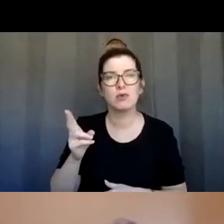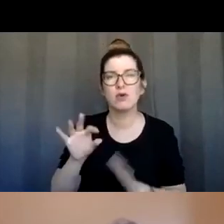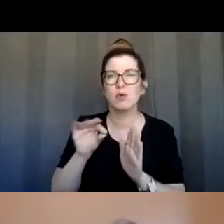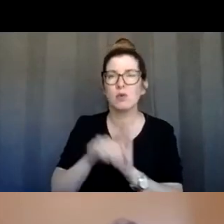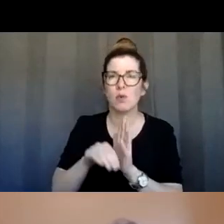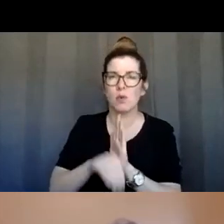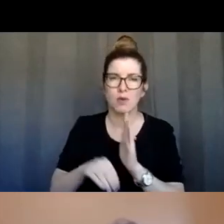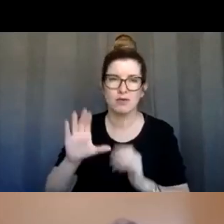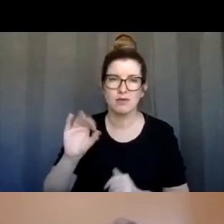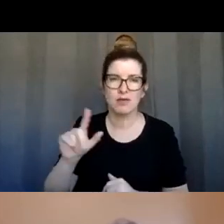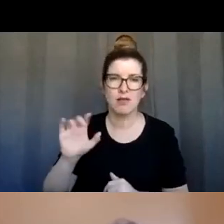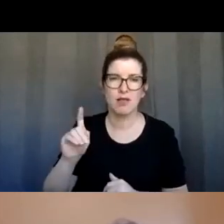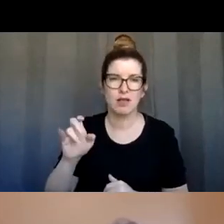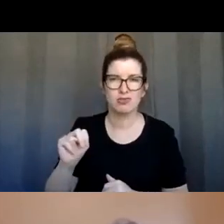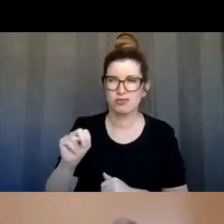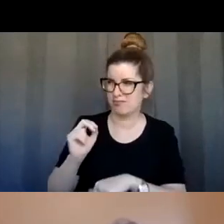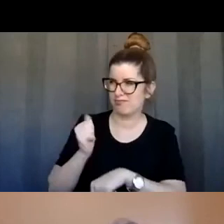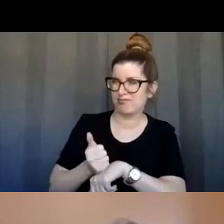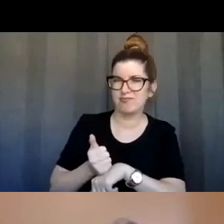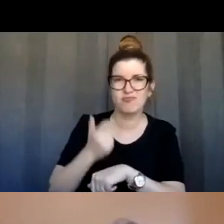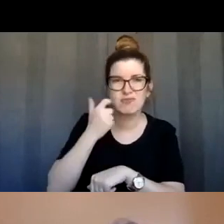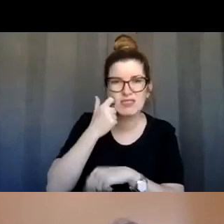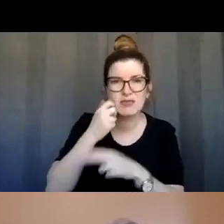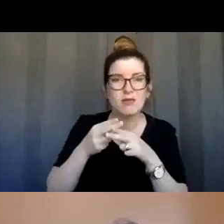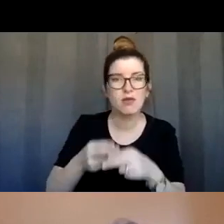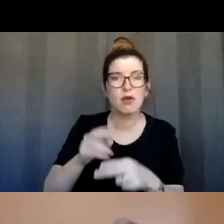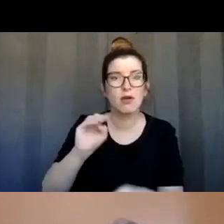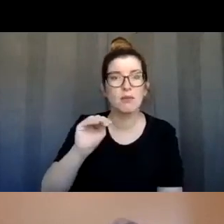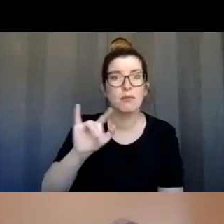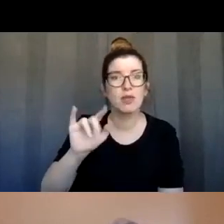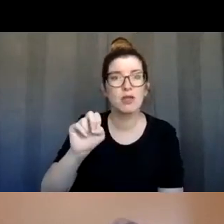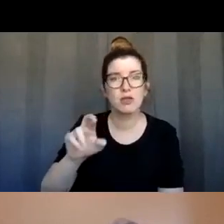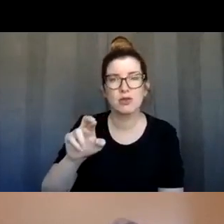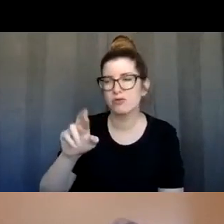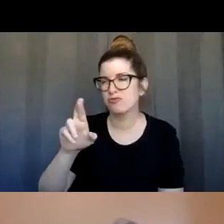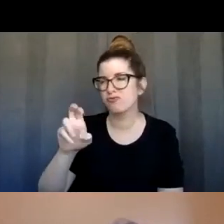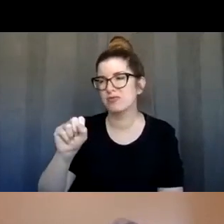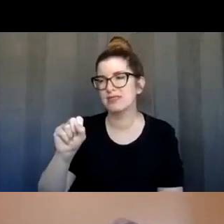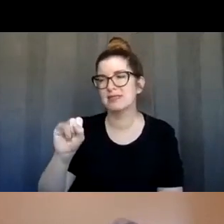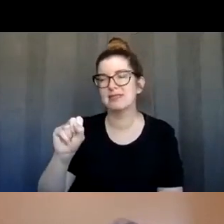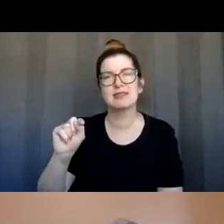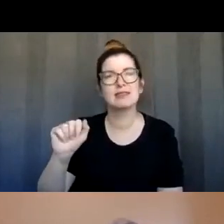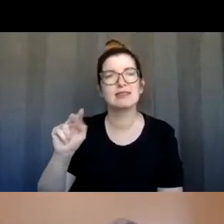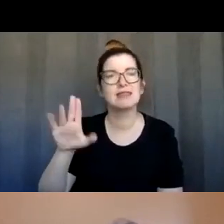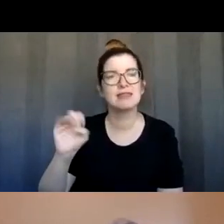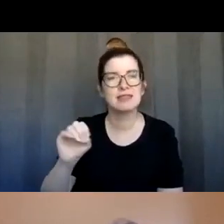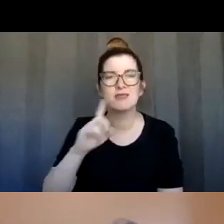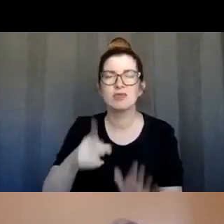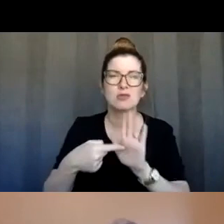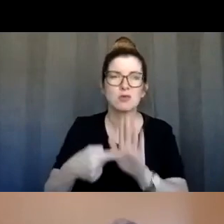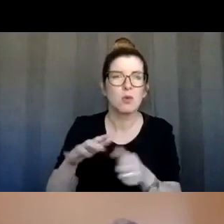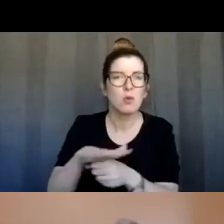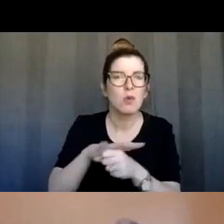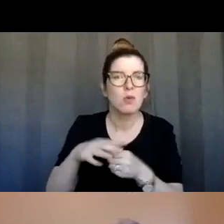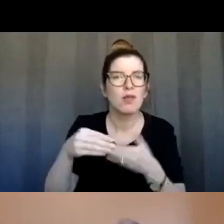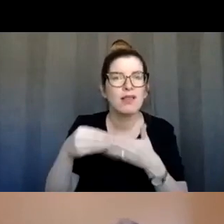completed recently, called NOLA Resistance, which documents local leaders in the civil rights movement